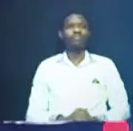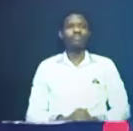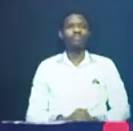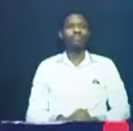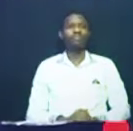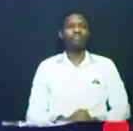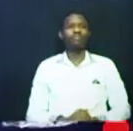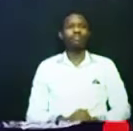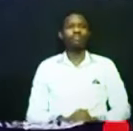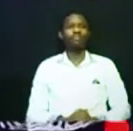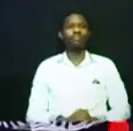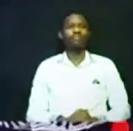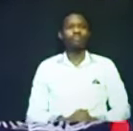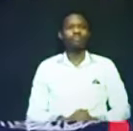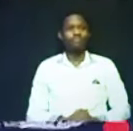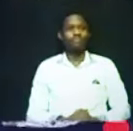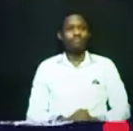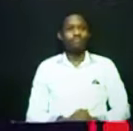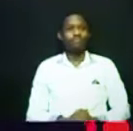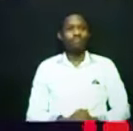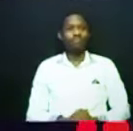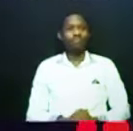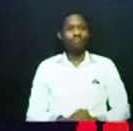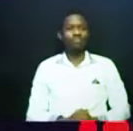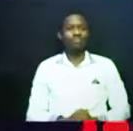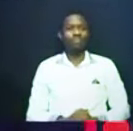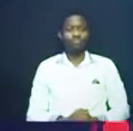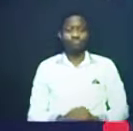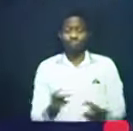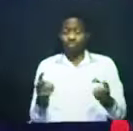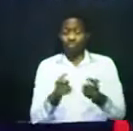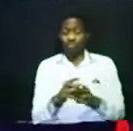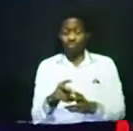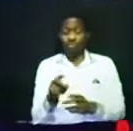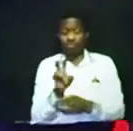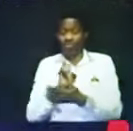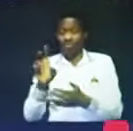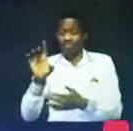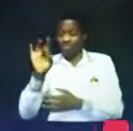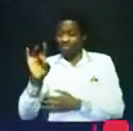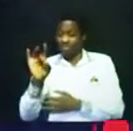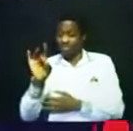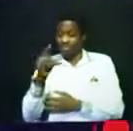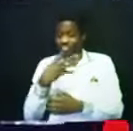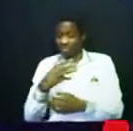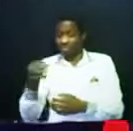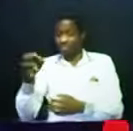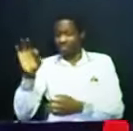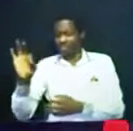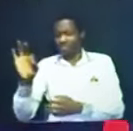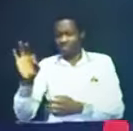so a sinning maquine. So verse 8 and 9 introduces God.